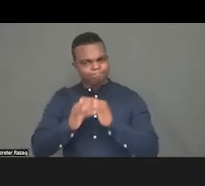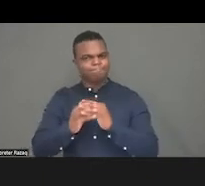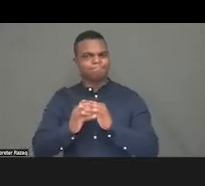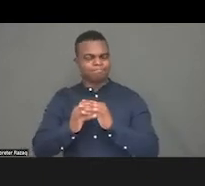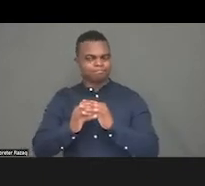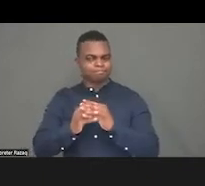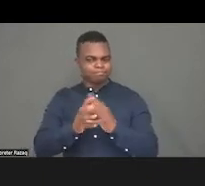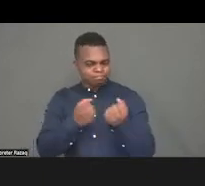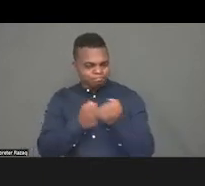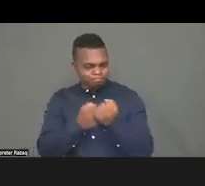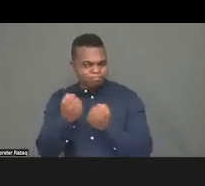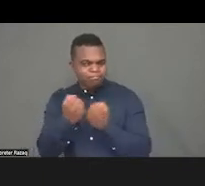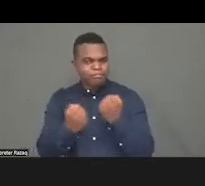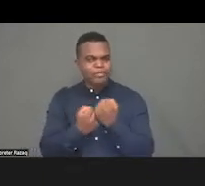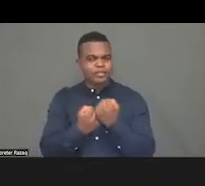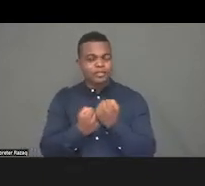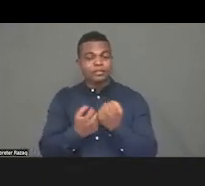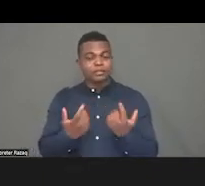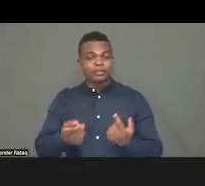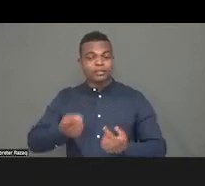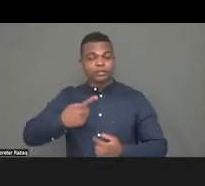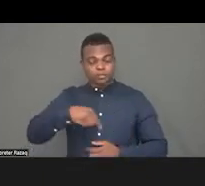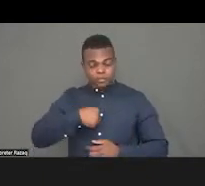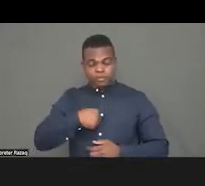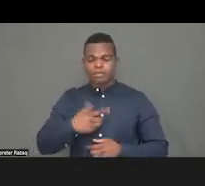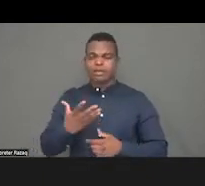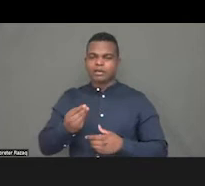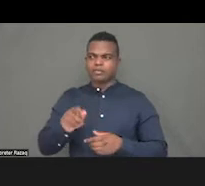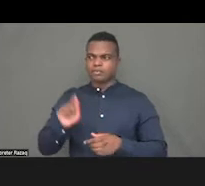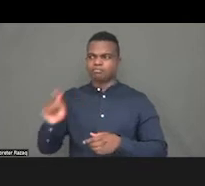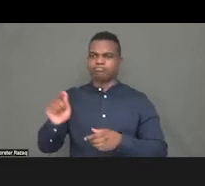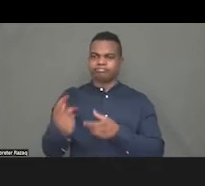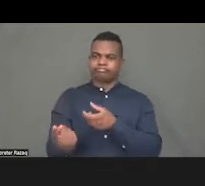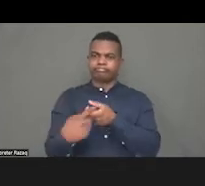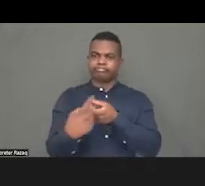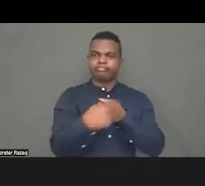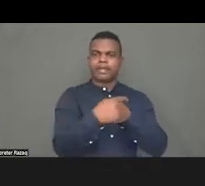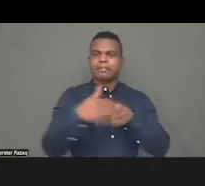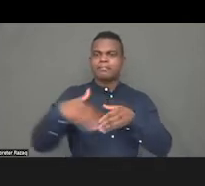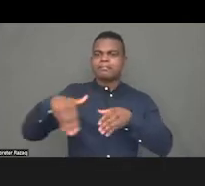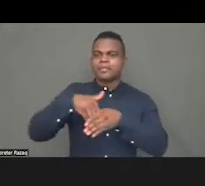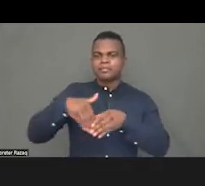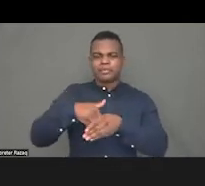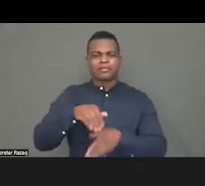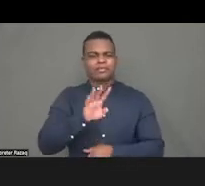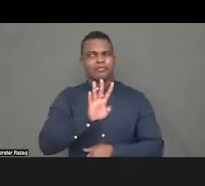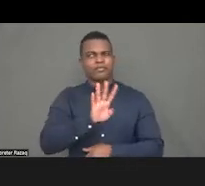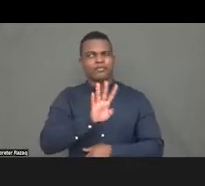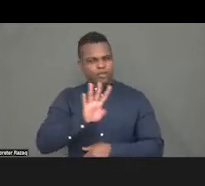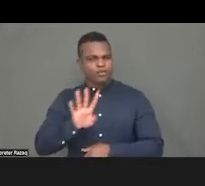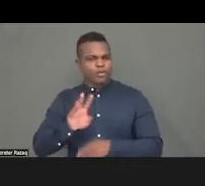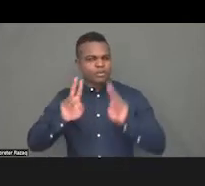member national federation, 8 continental organizations of persons with disabilities, and also 4 sub-regional